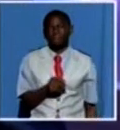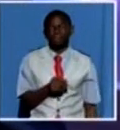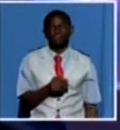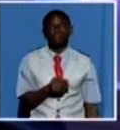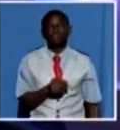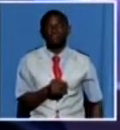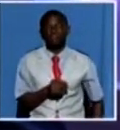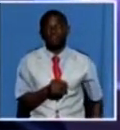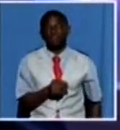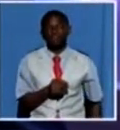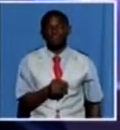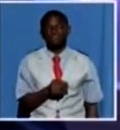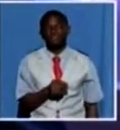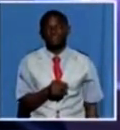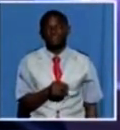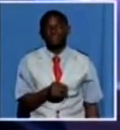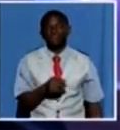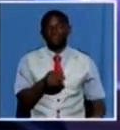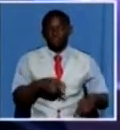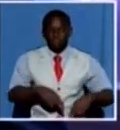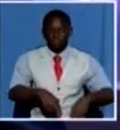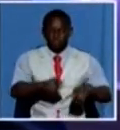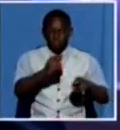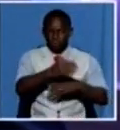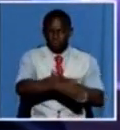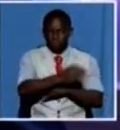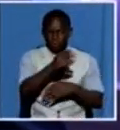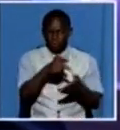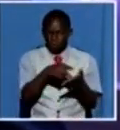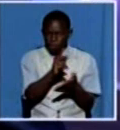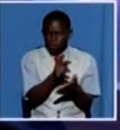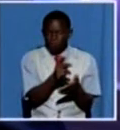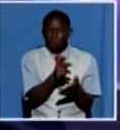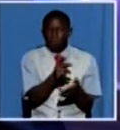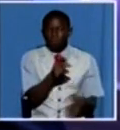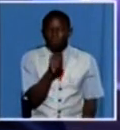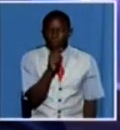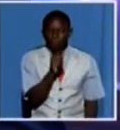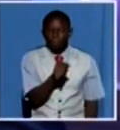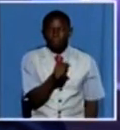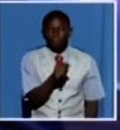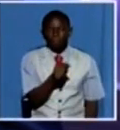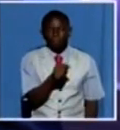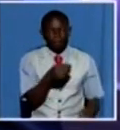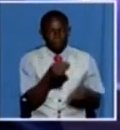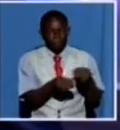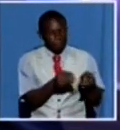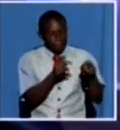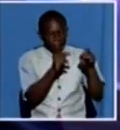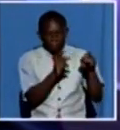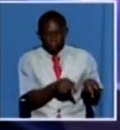fees, the toll charges are fees paid by the user upon using our